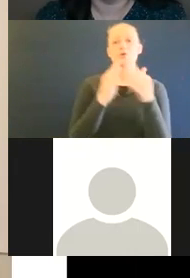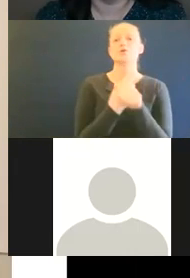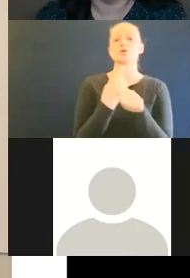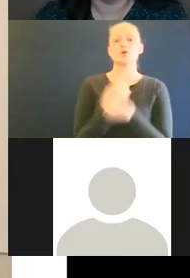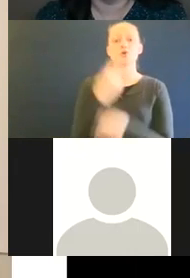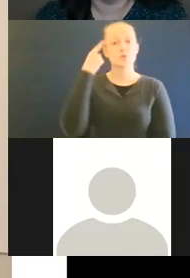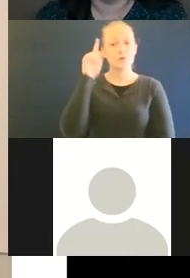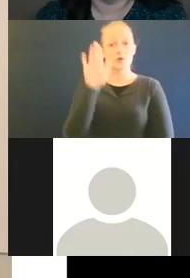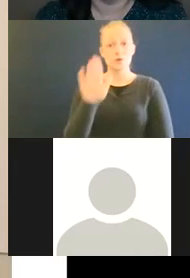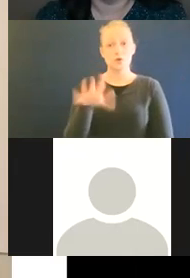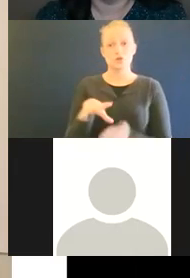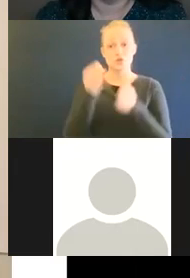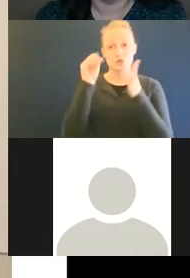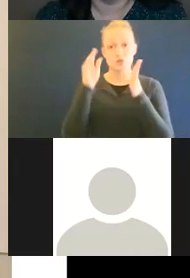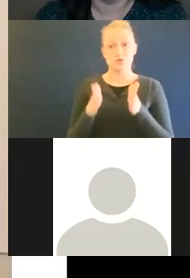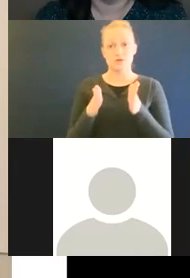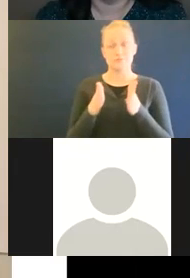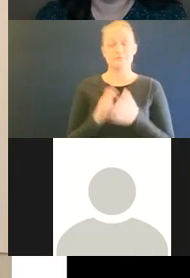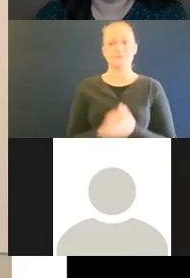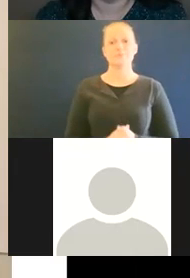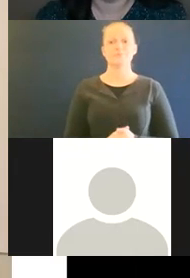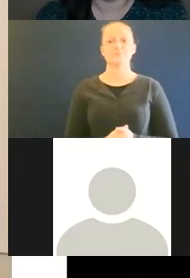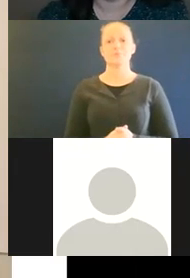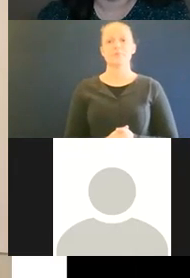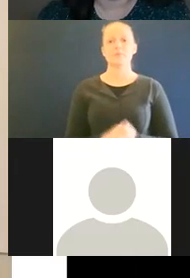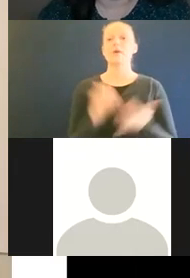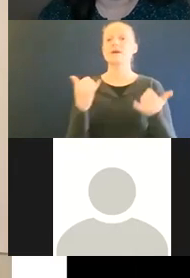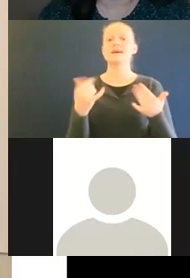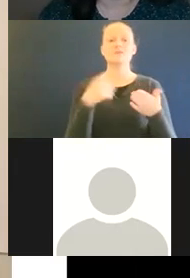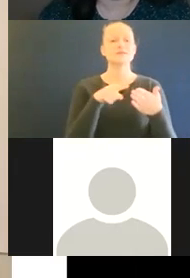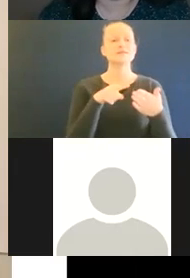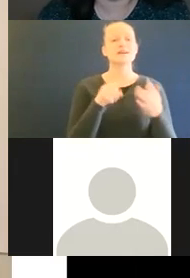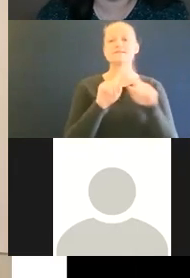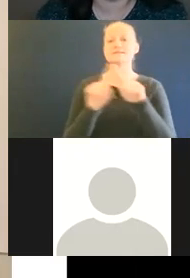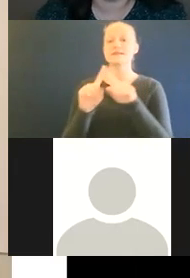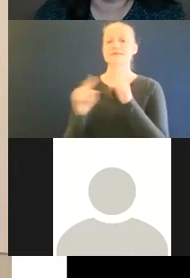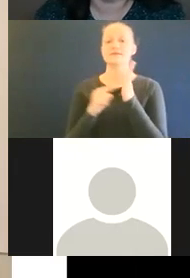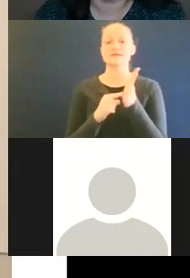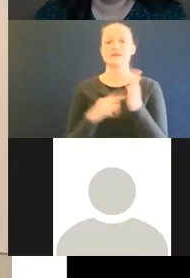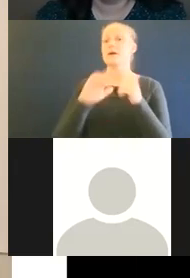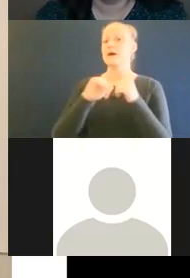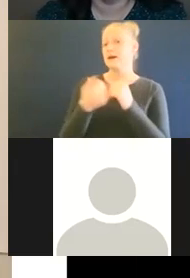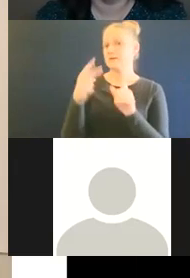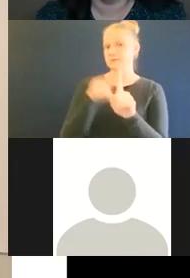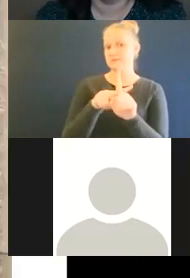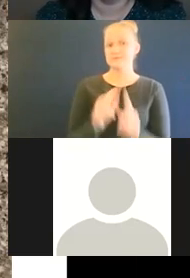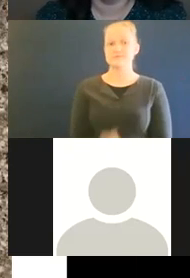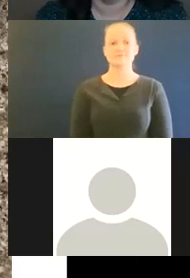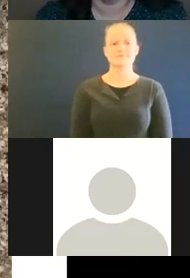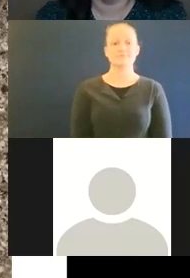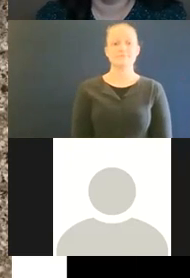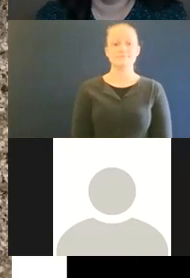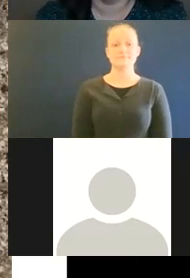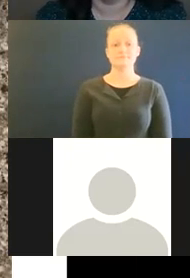learner at home. So let's check out some different examples on how you can do that.